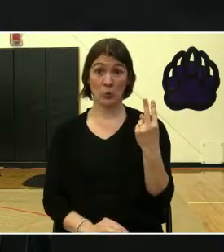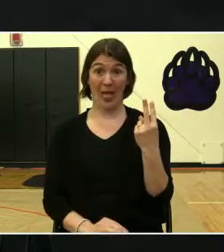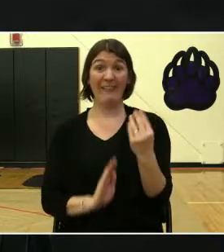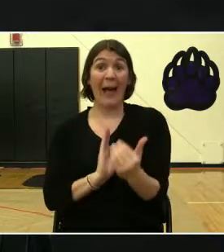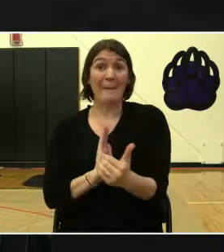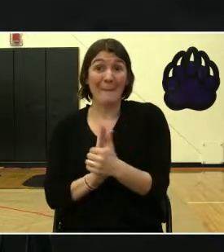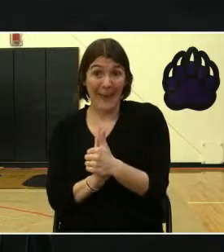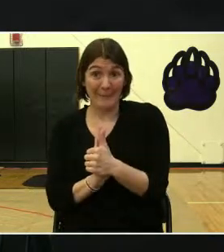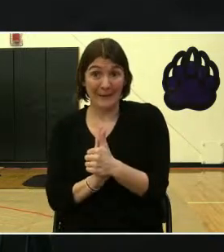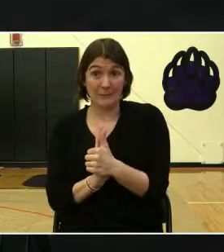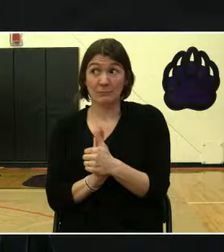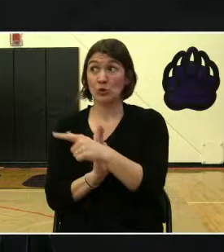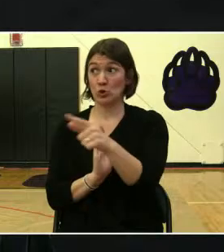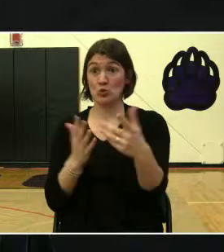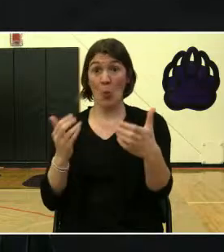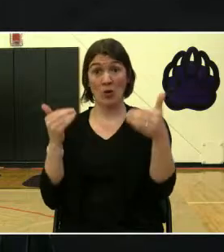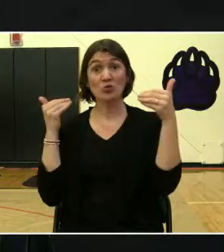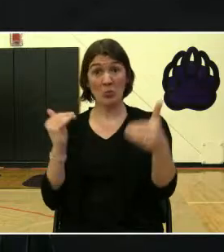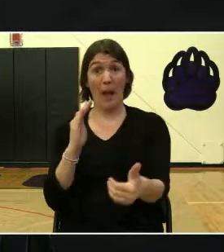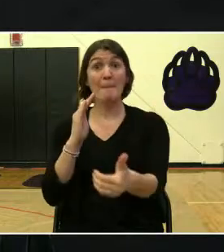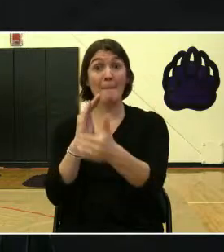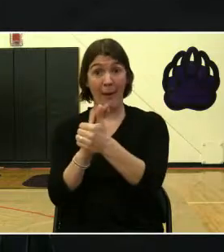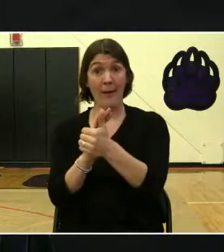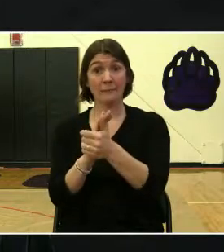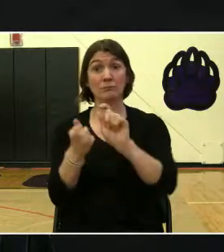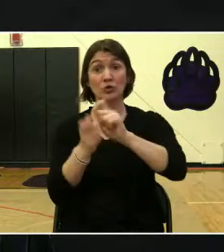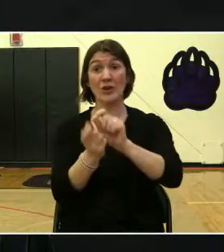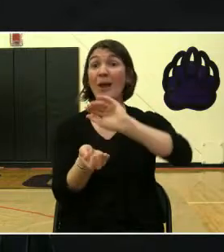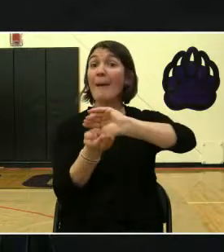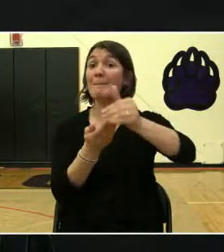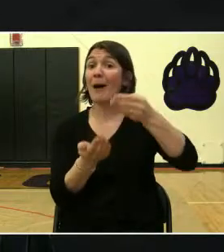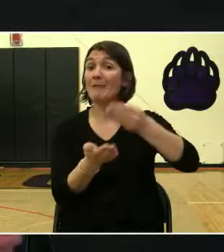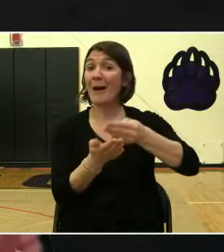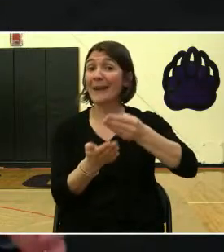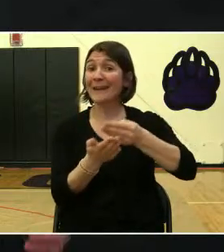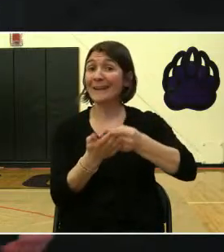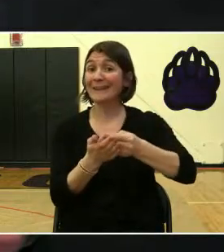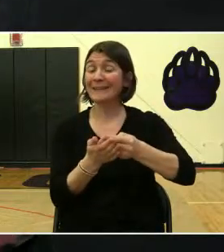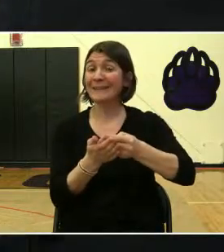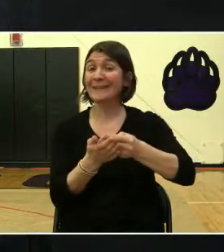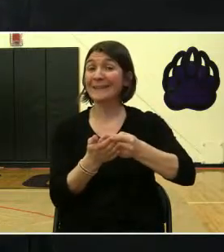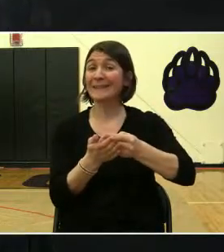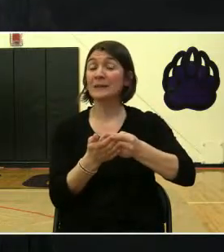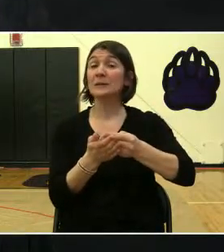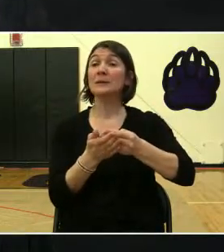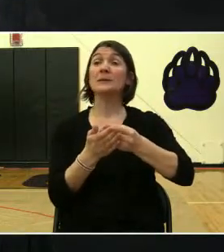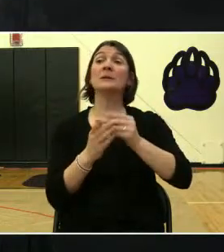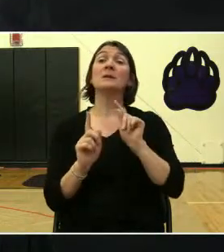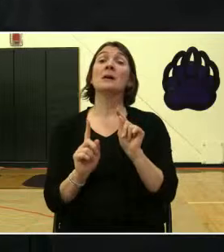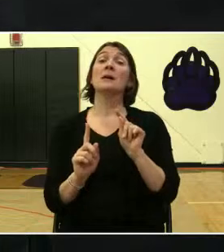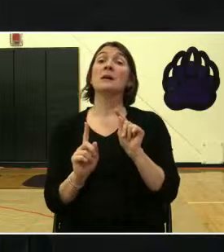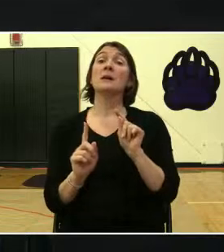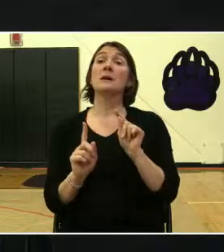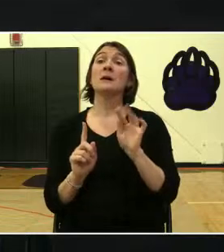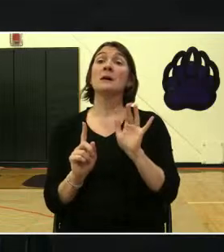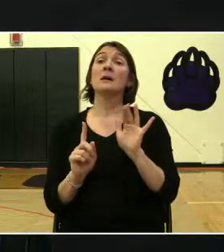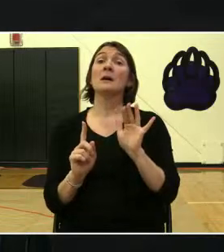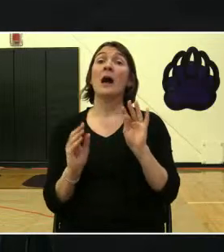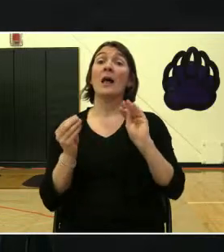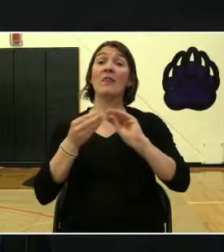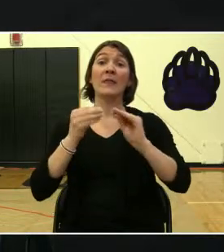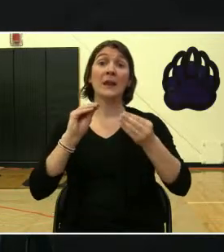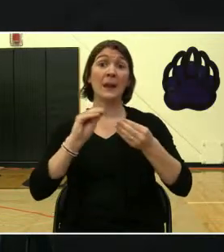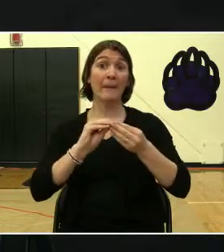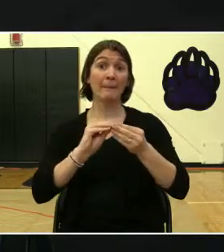to amend article 12 by striking out the phrase oh I'm sorry by